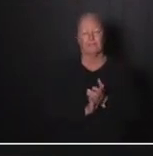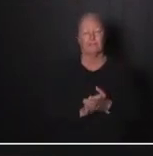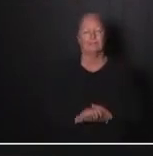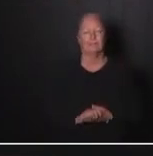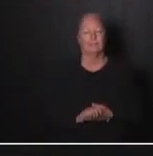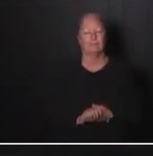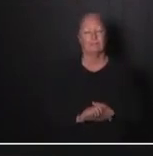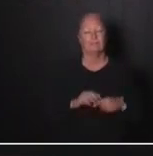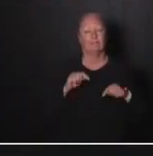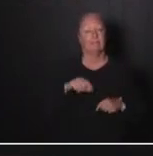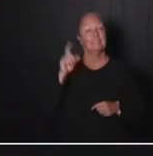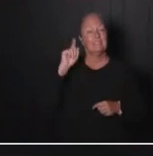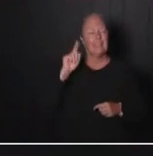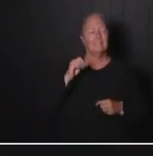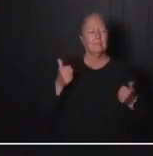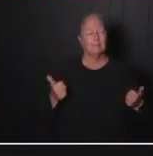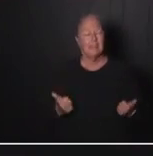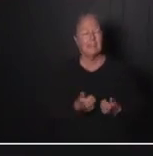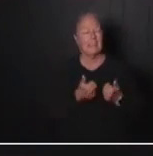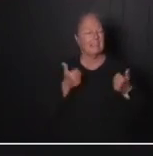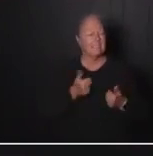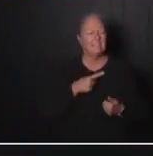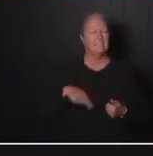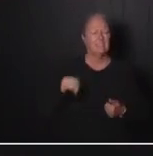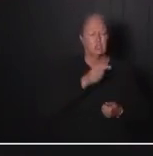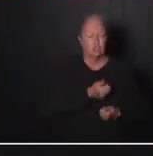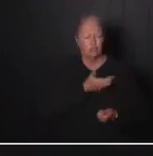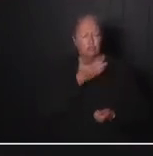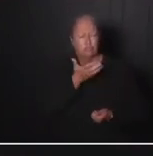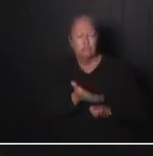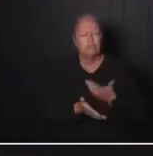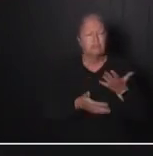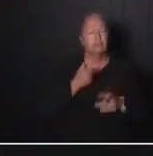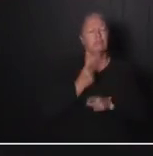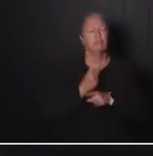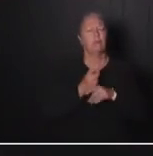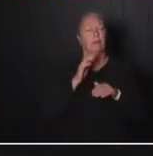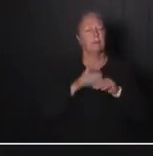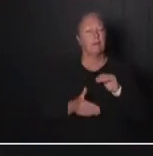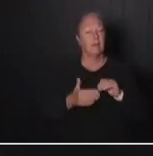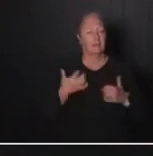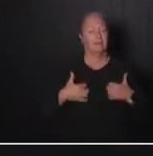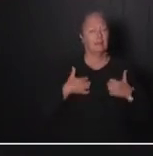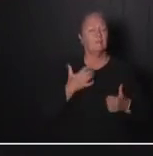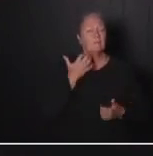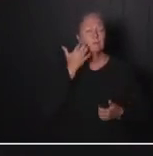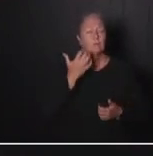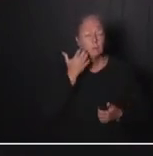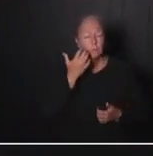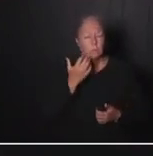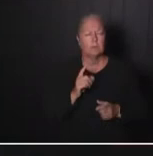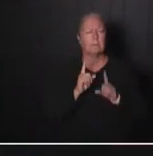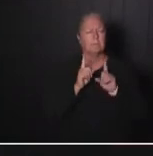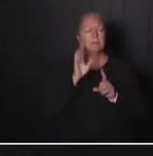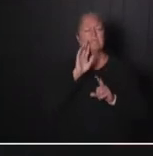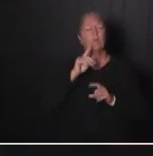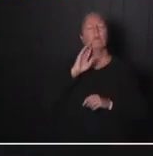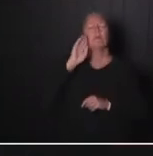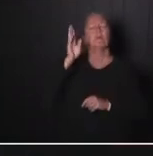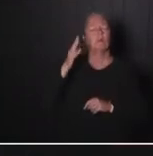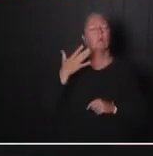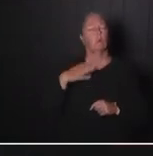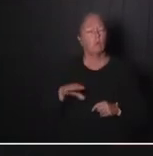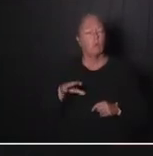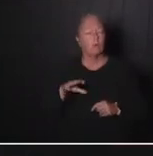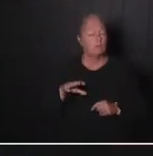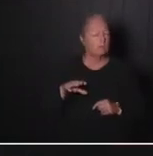Today has been filled with passionate and exciting discussions about our future. But before we revisit that, let's reflect on some